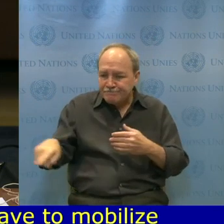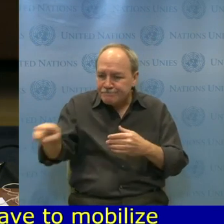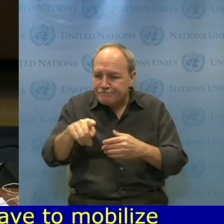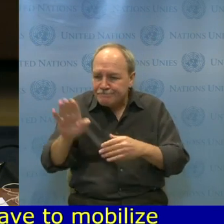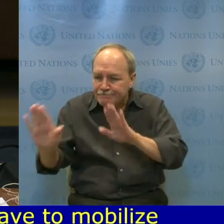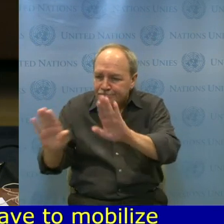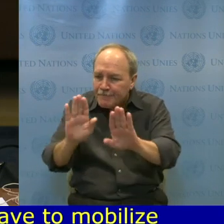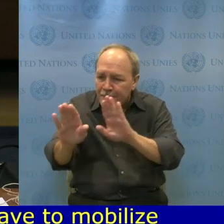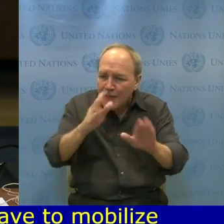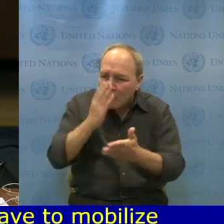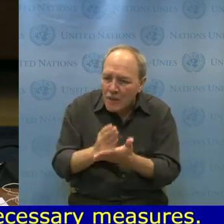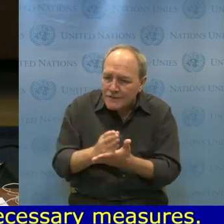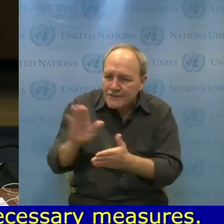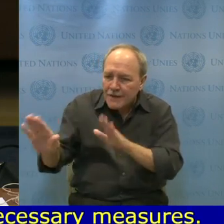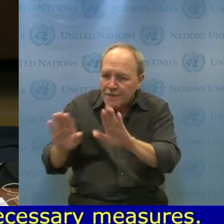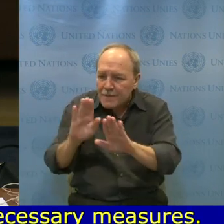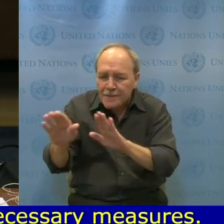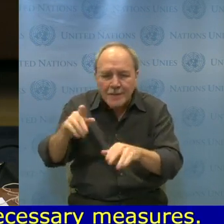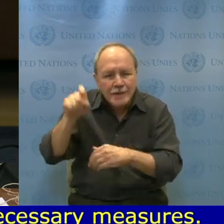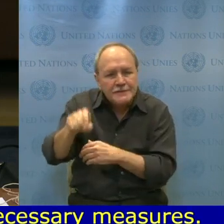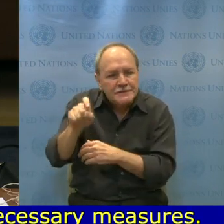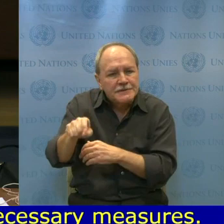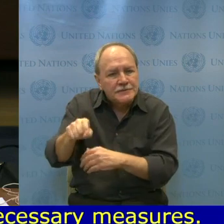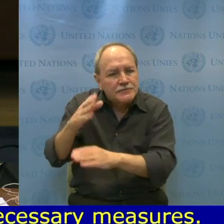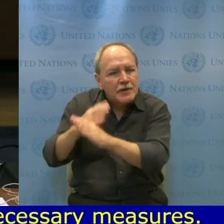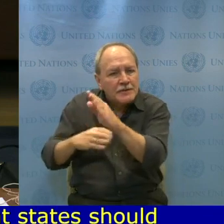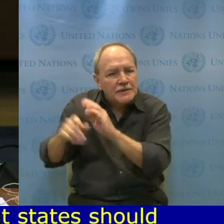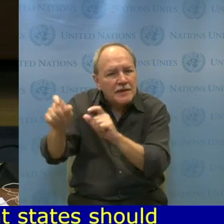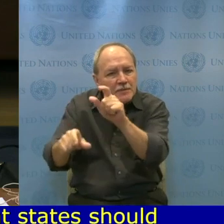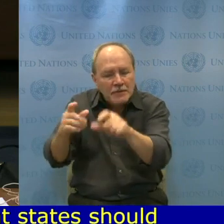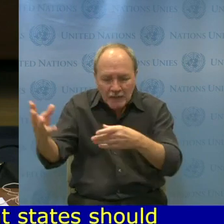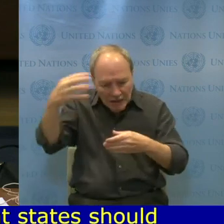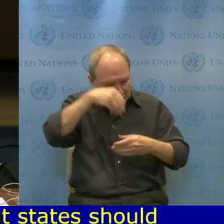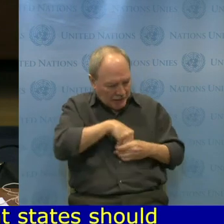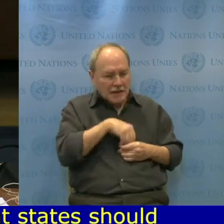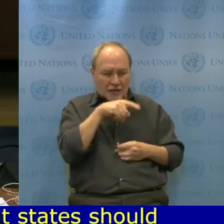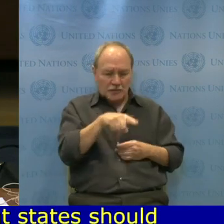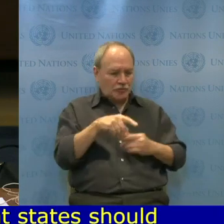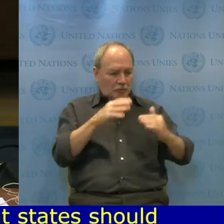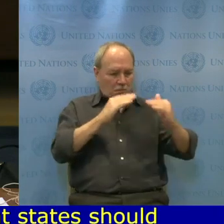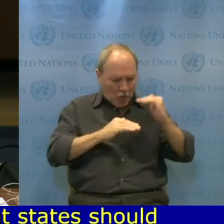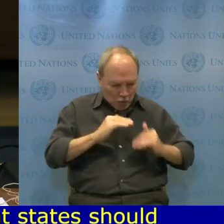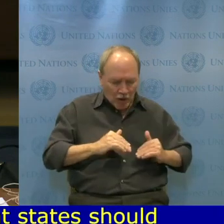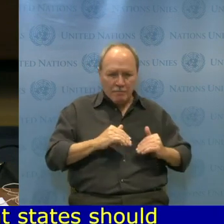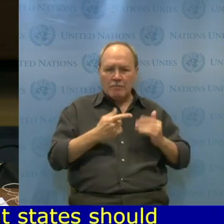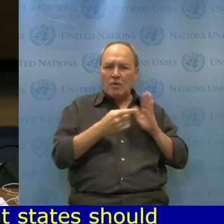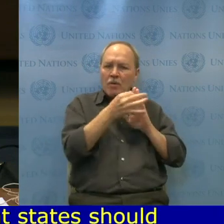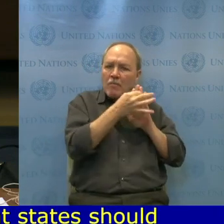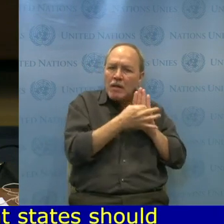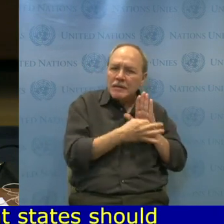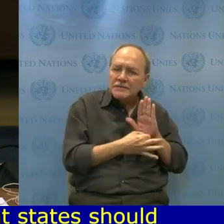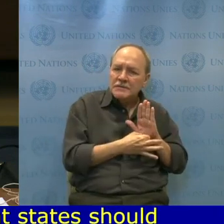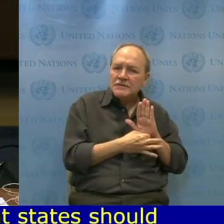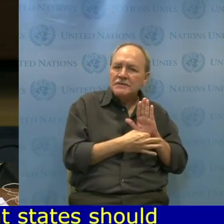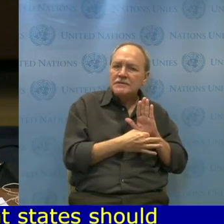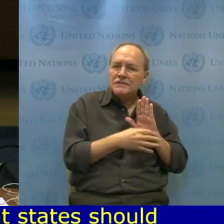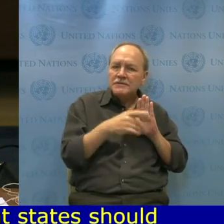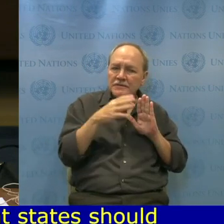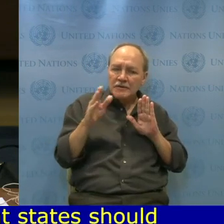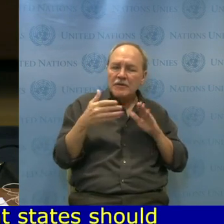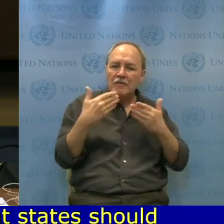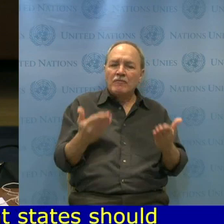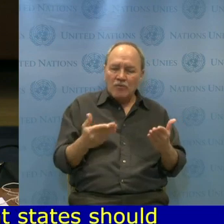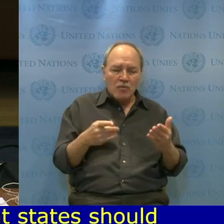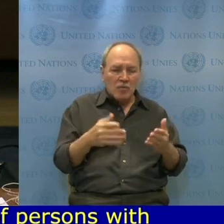with disabilities in their policies and programs on primary care and specialized health